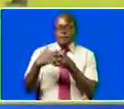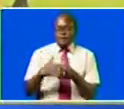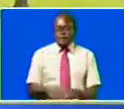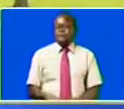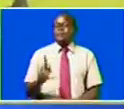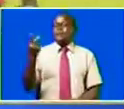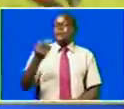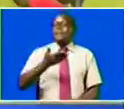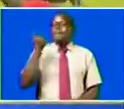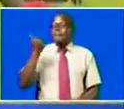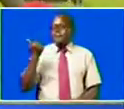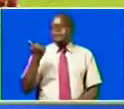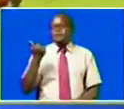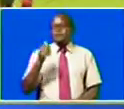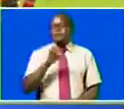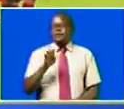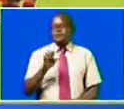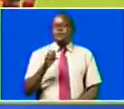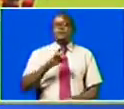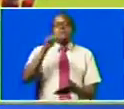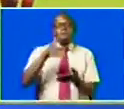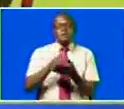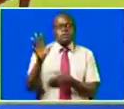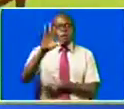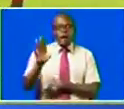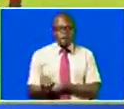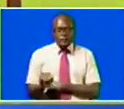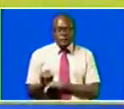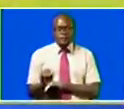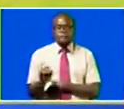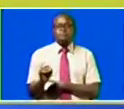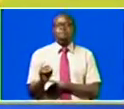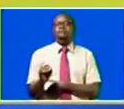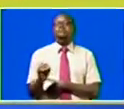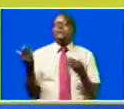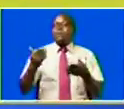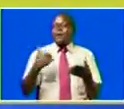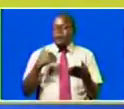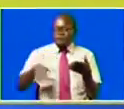are the best-ranked rugby team in the East and Central Africa going to this tournament, where